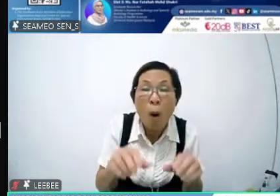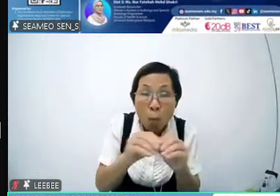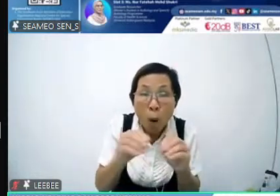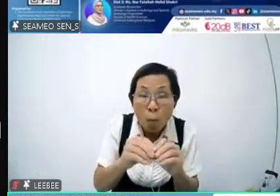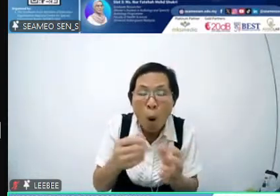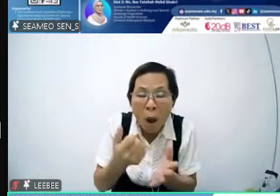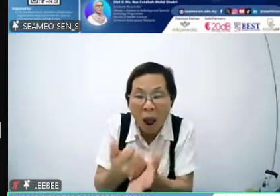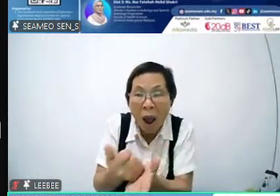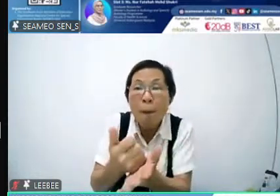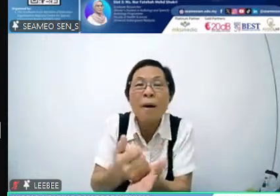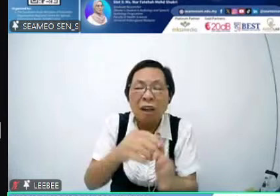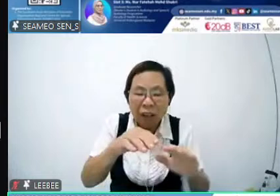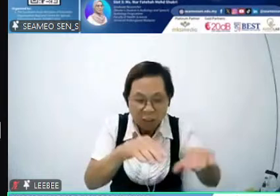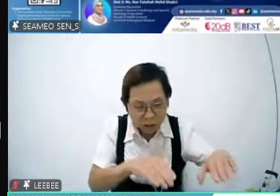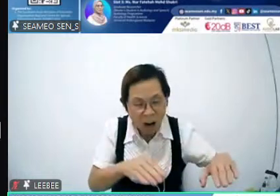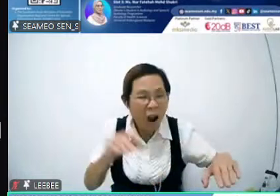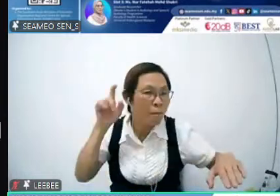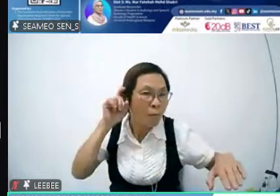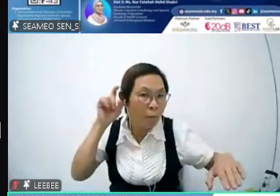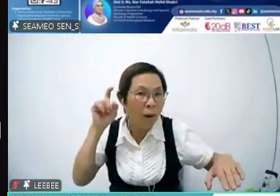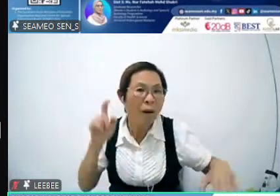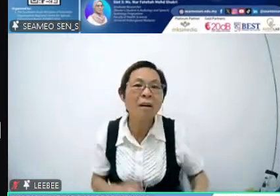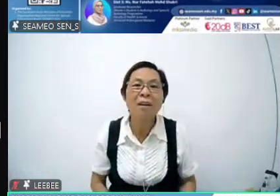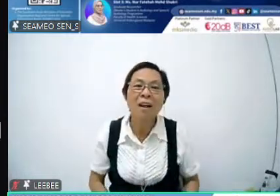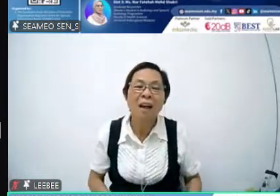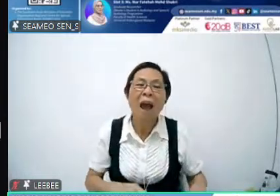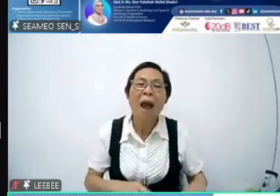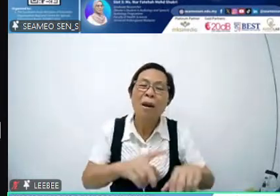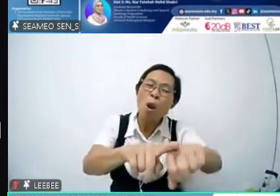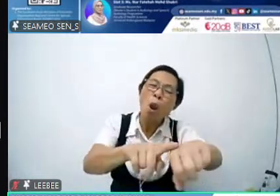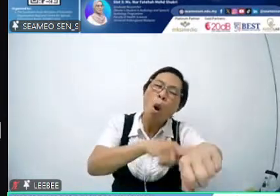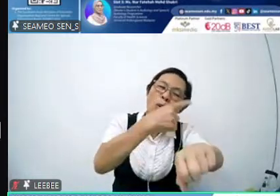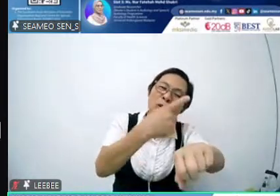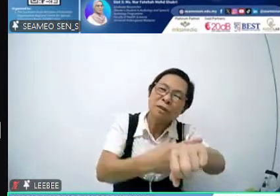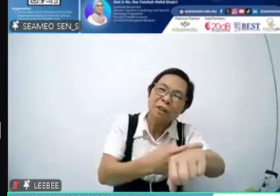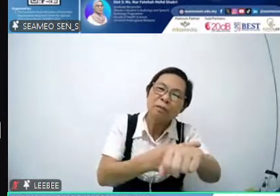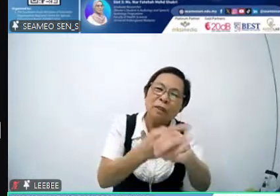aid care, leading to better long-term maintenance and use.